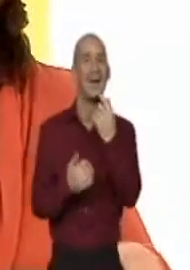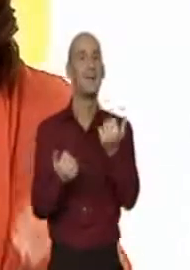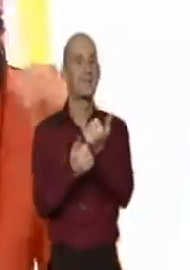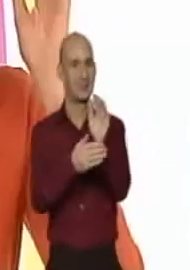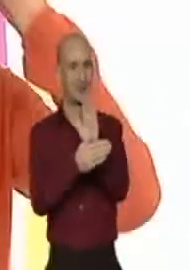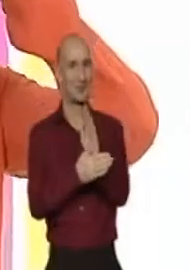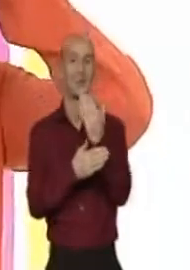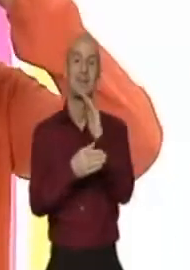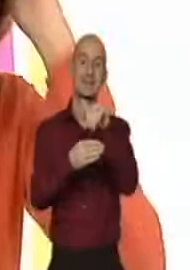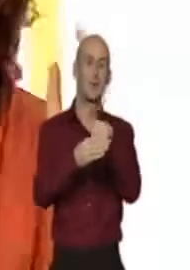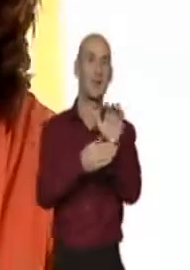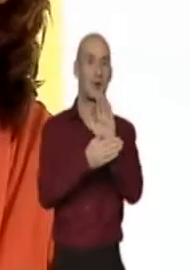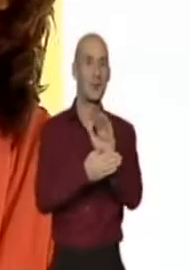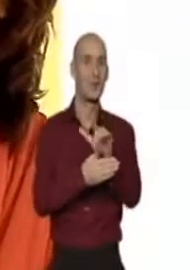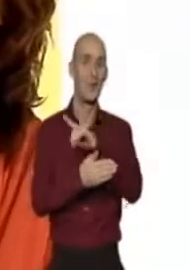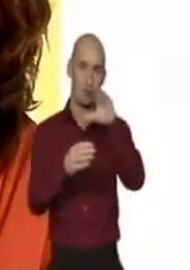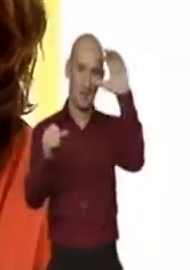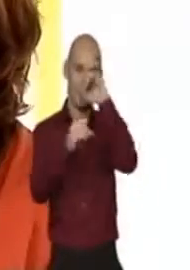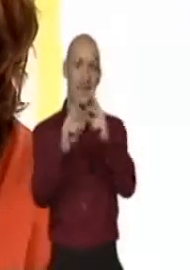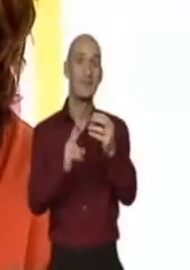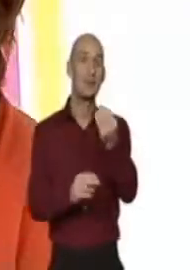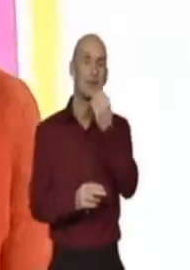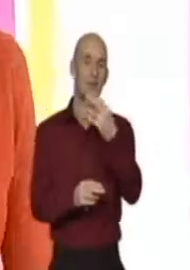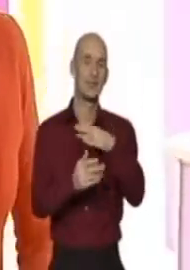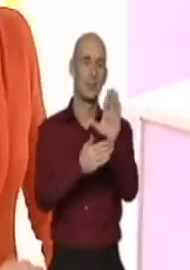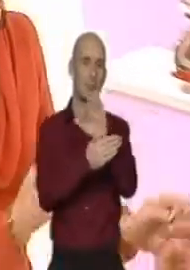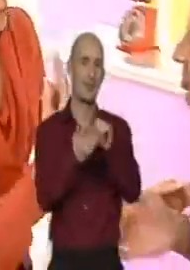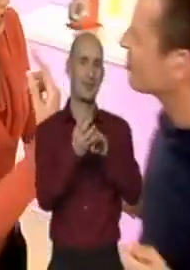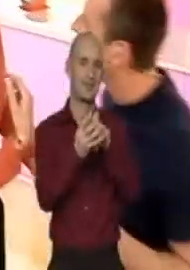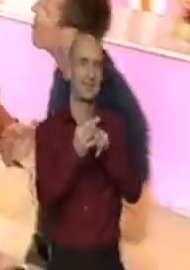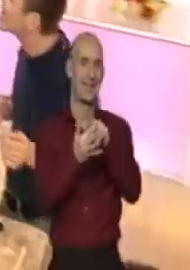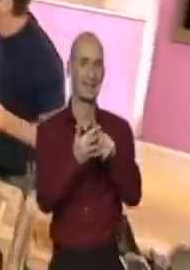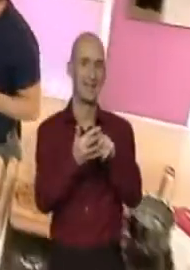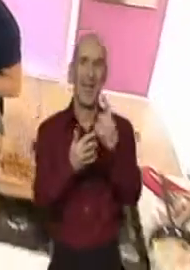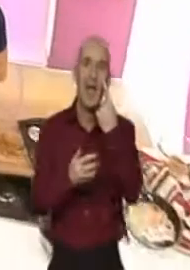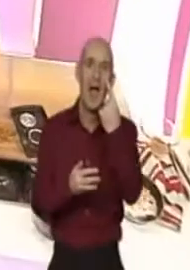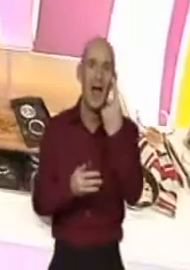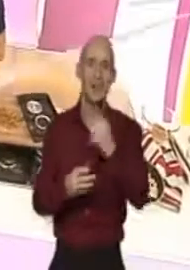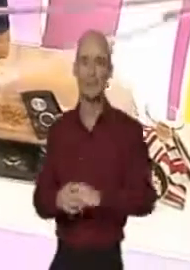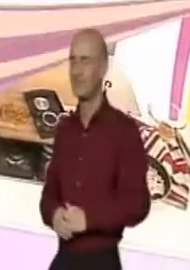Please join us next time. Remember, if you eat, you need taste. Let me see.